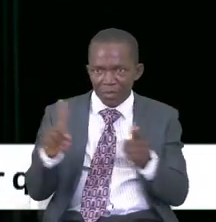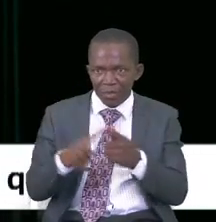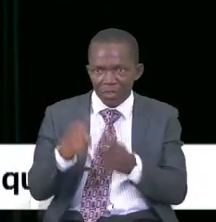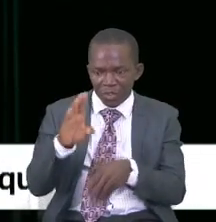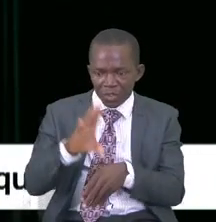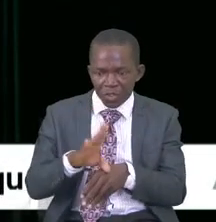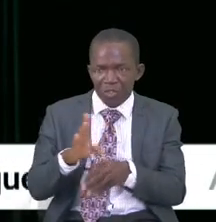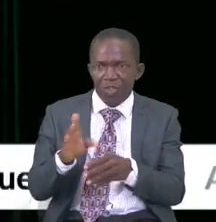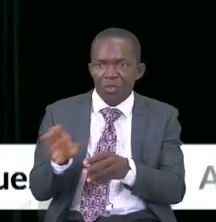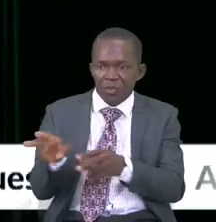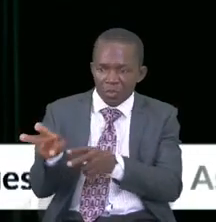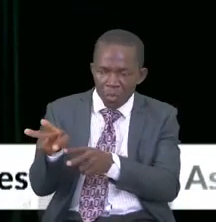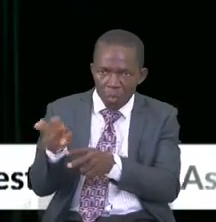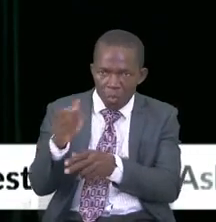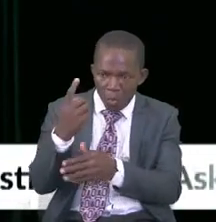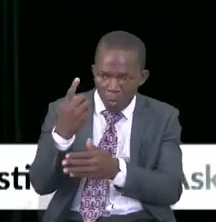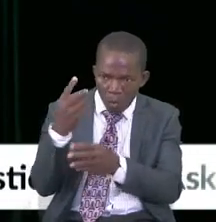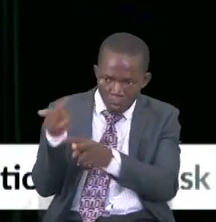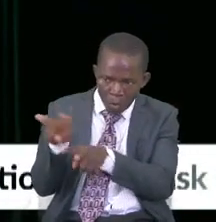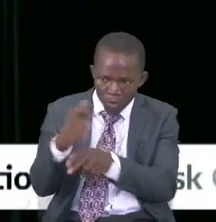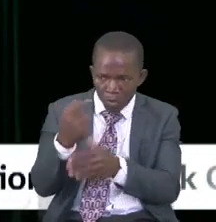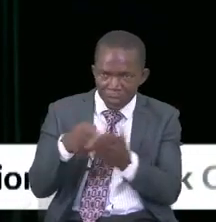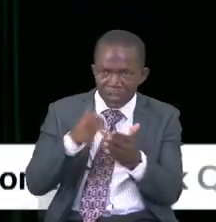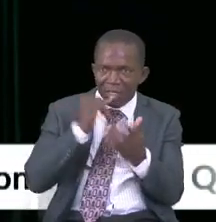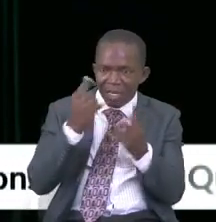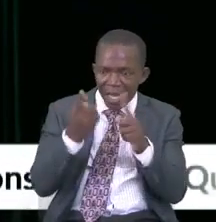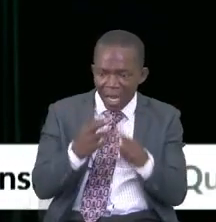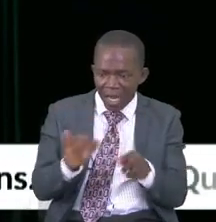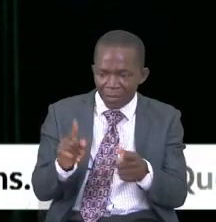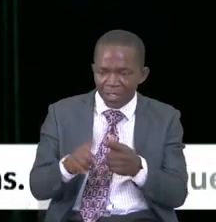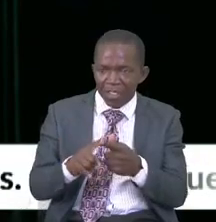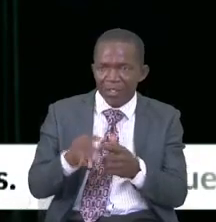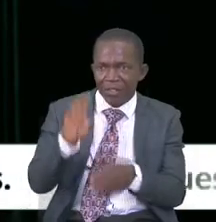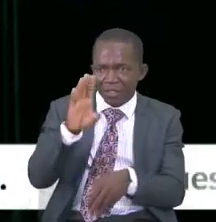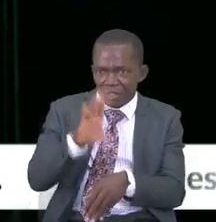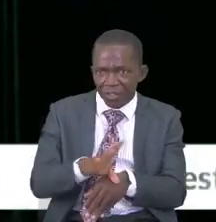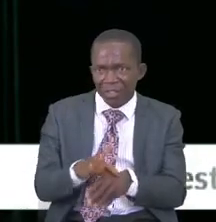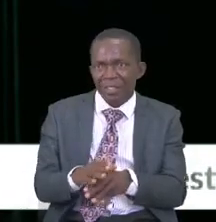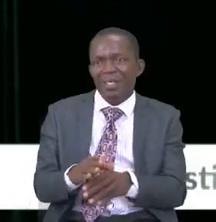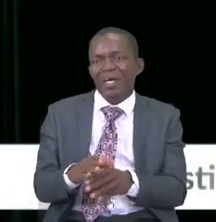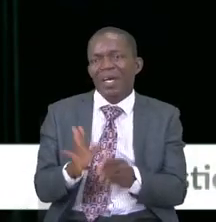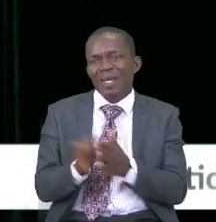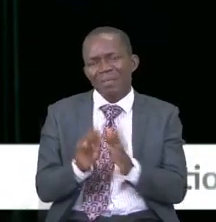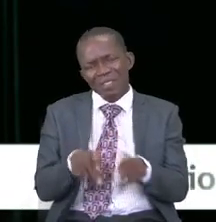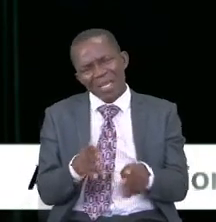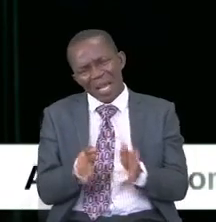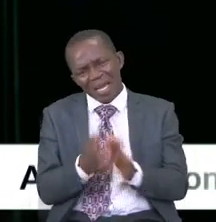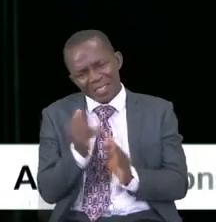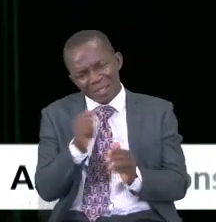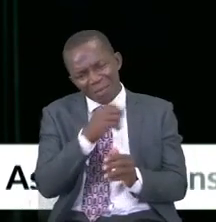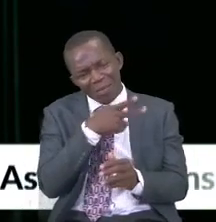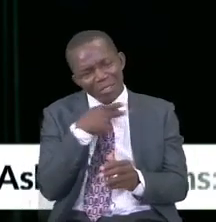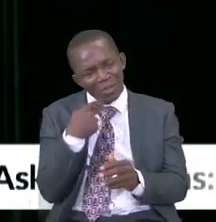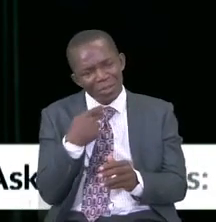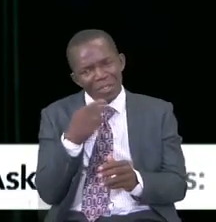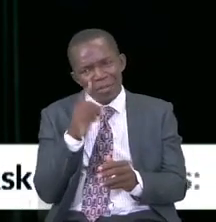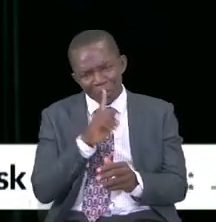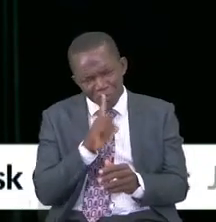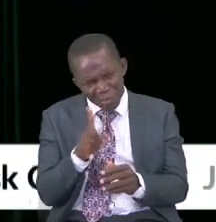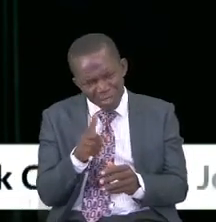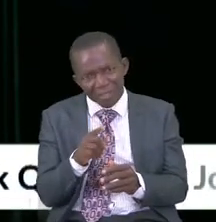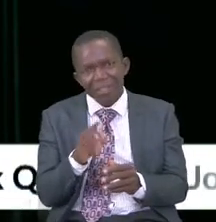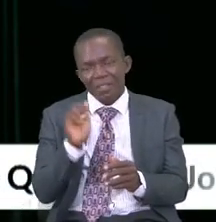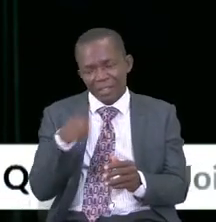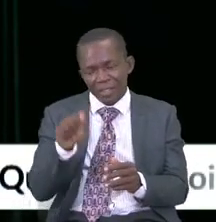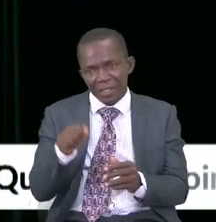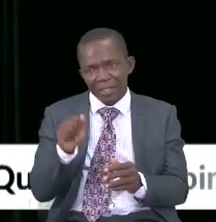church. And I said, you know what? You're missing a lot. He perked up. He said, oh, really? I'm like, yeah. And then we went on and on